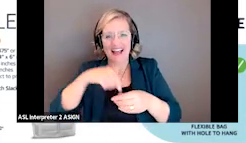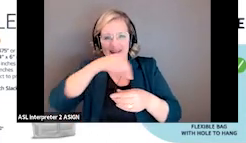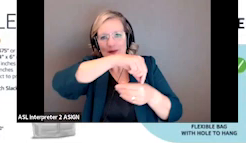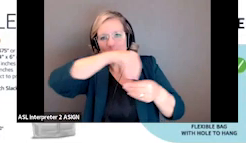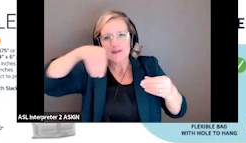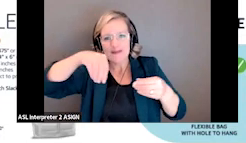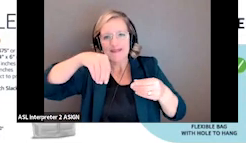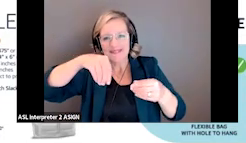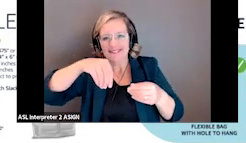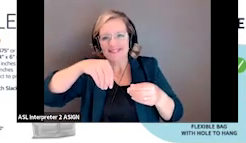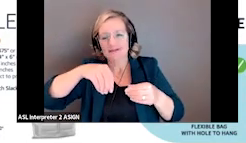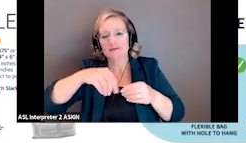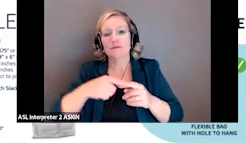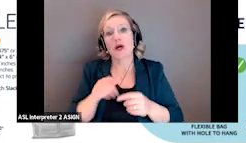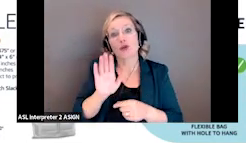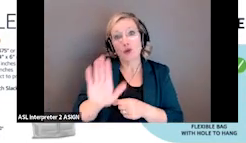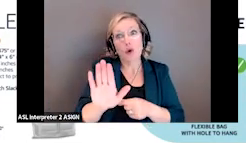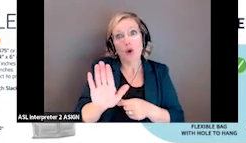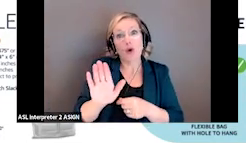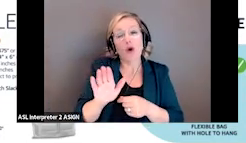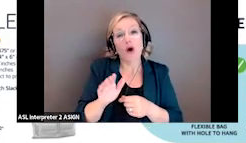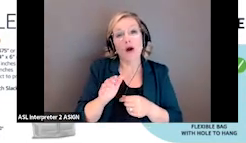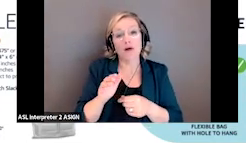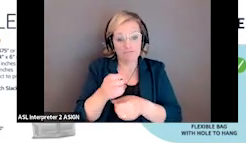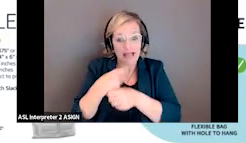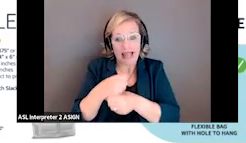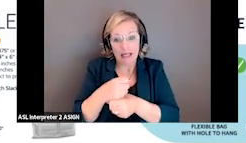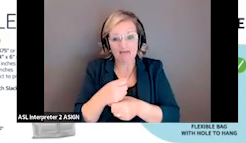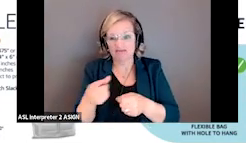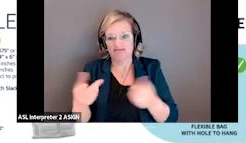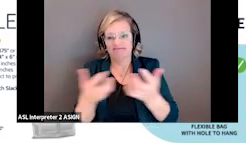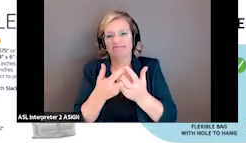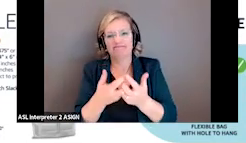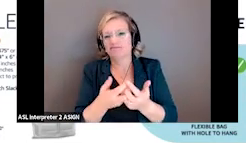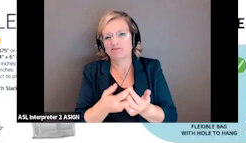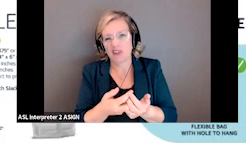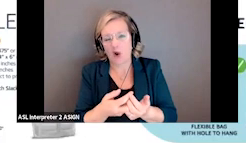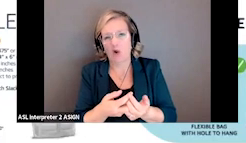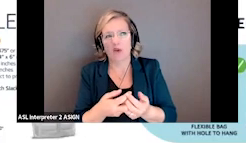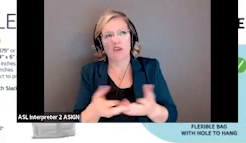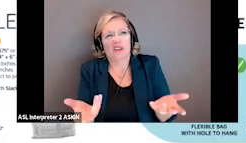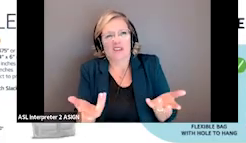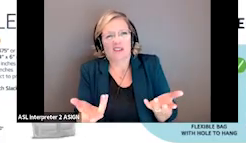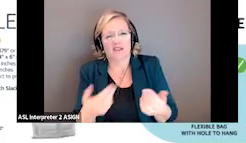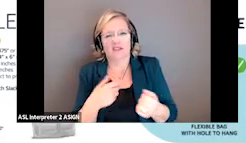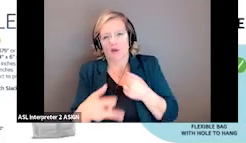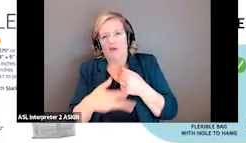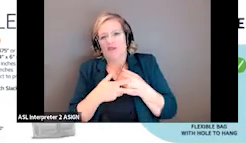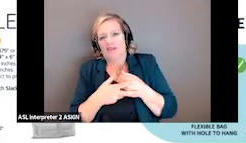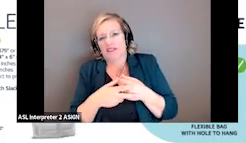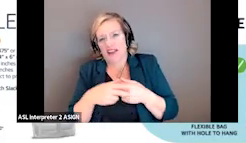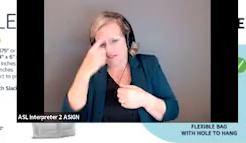units. But for your product, it may not be appropriate. And so saving 5 cents to then have a customer with a broken